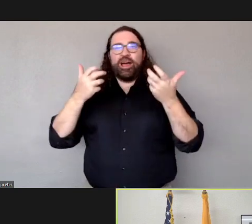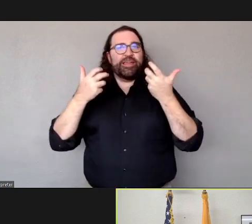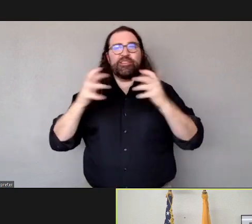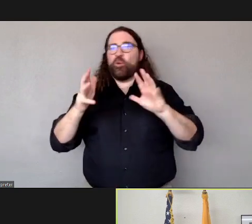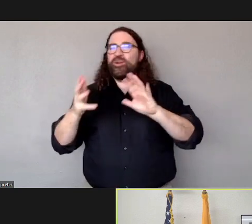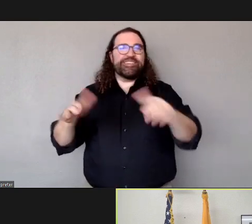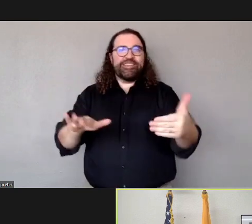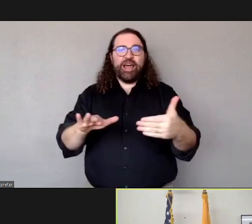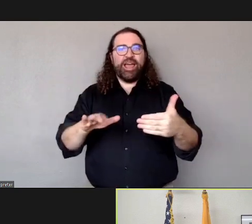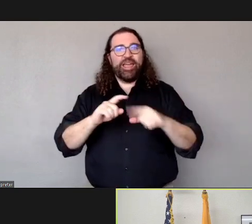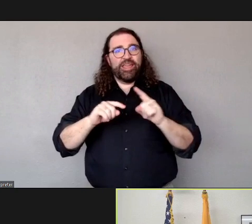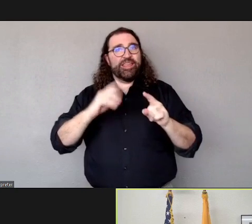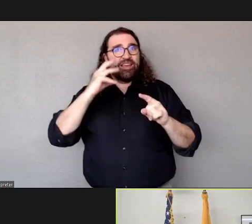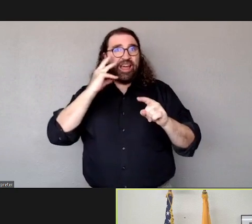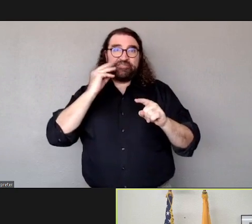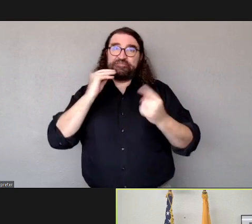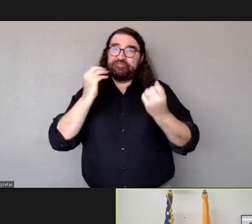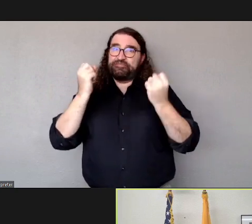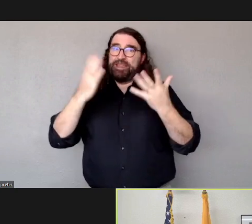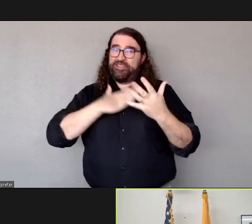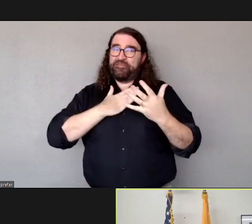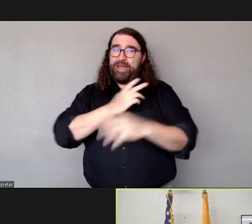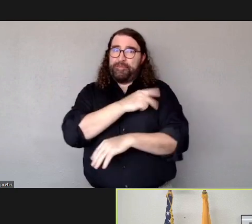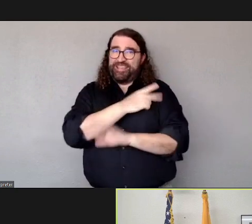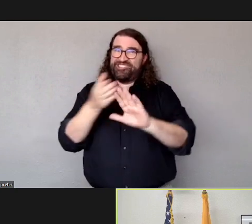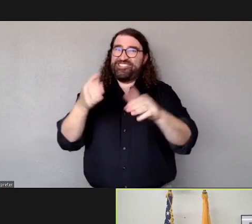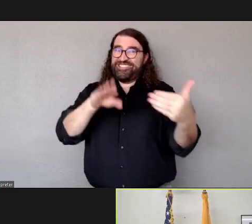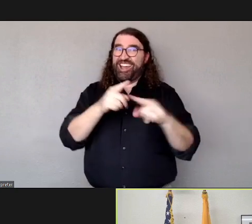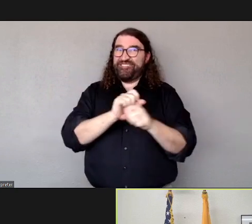had a lot of patients who've died from COVID, and